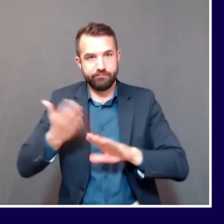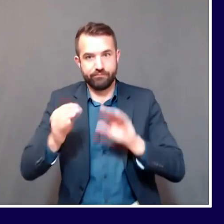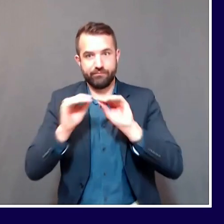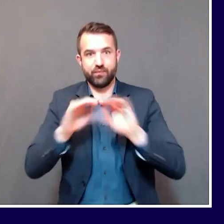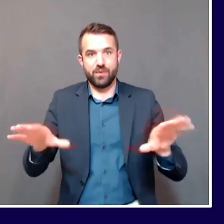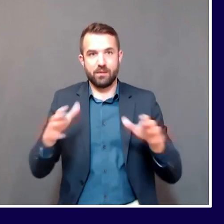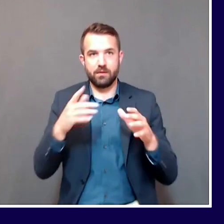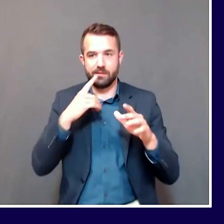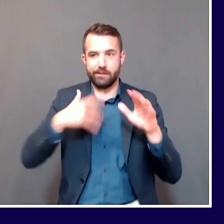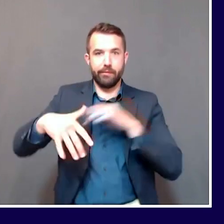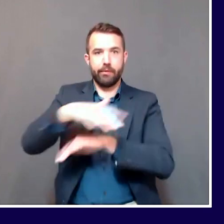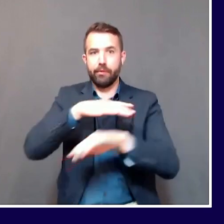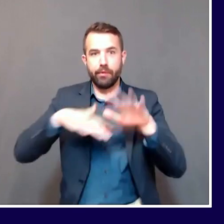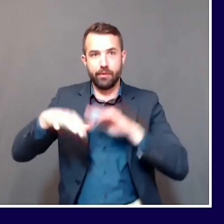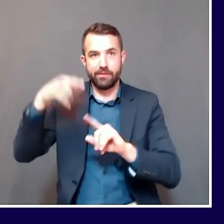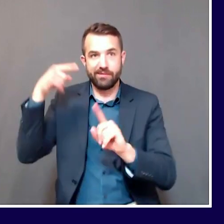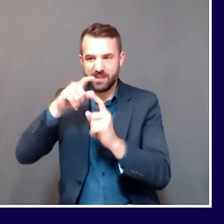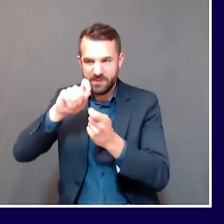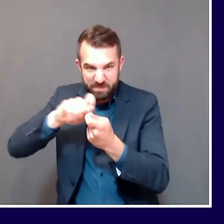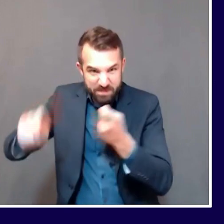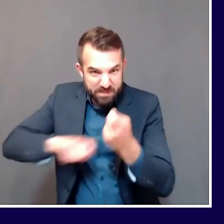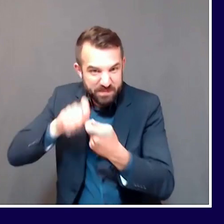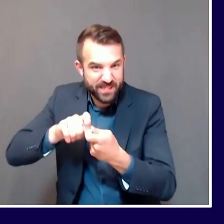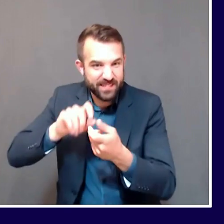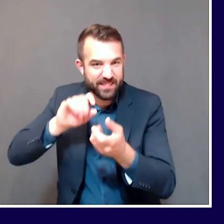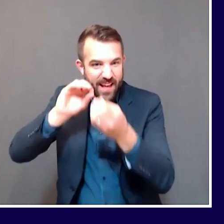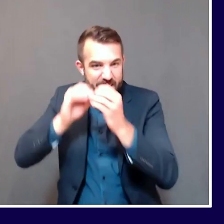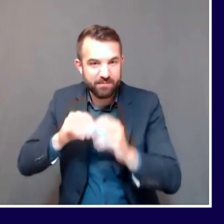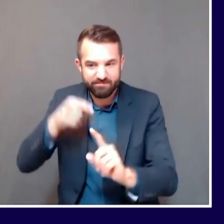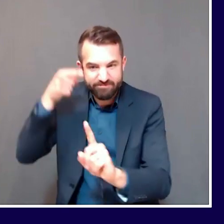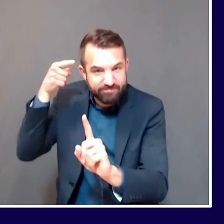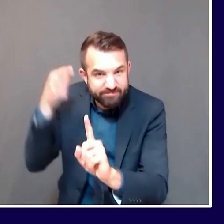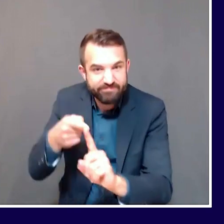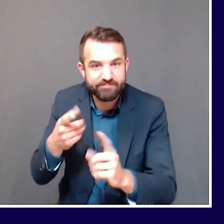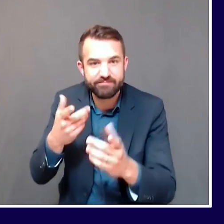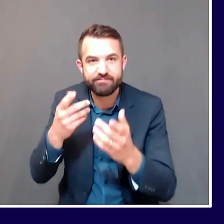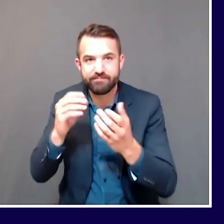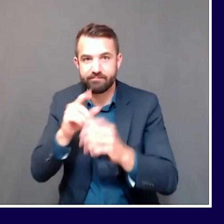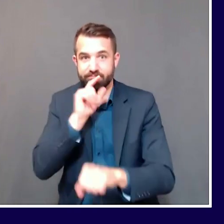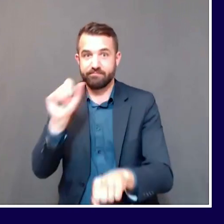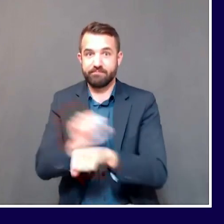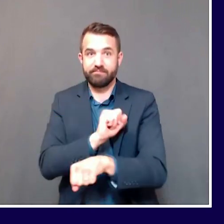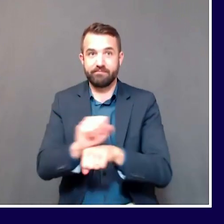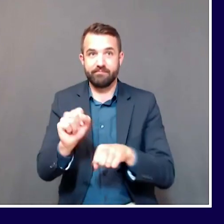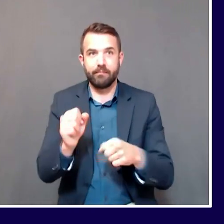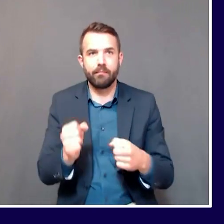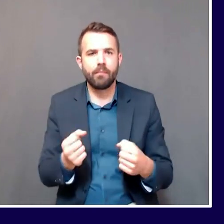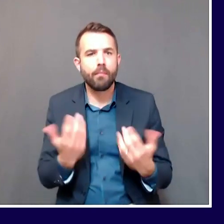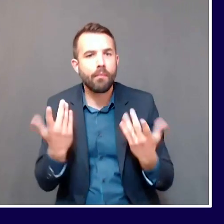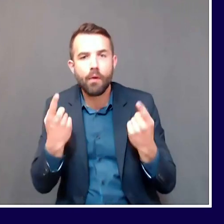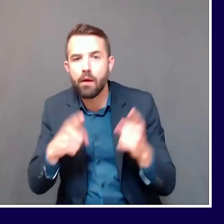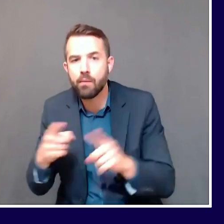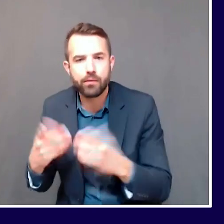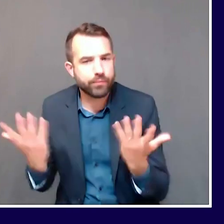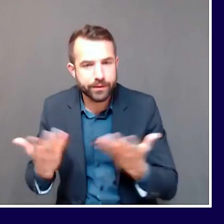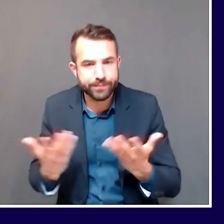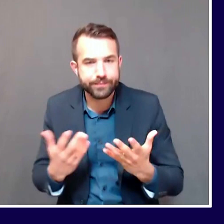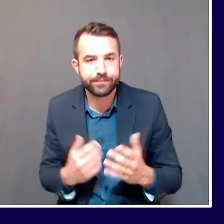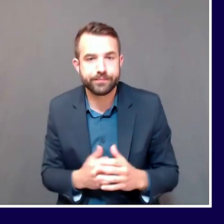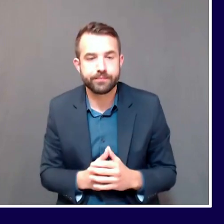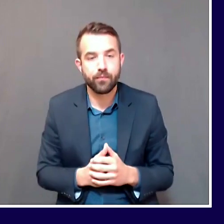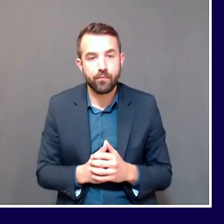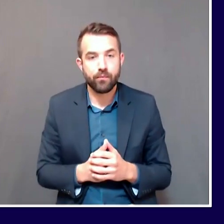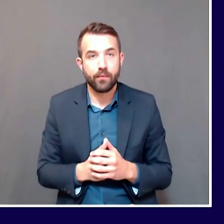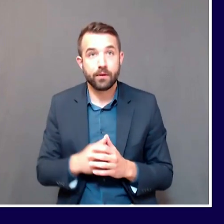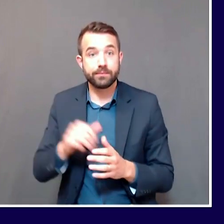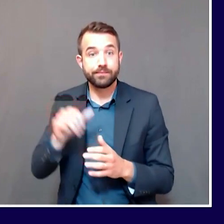most accurate and precise glimpse at what's actually going on. And as I mentioned yesterday,